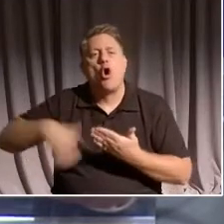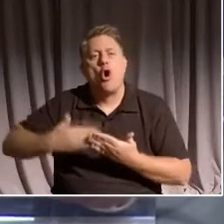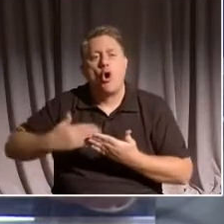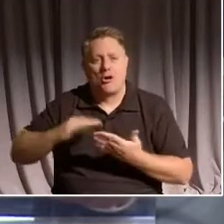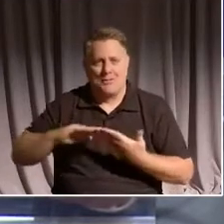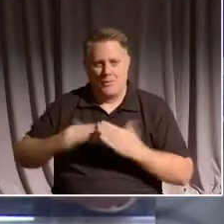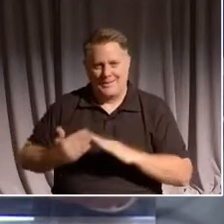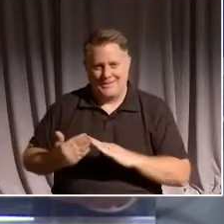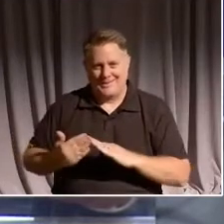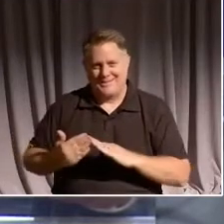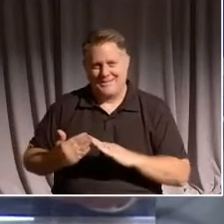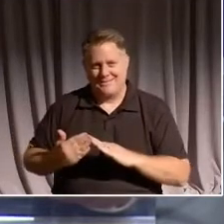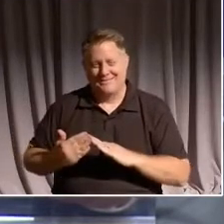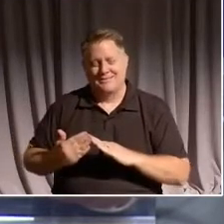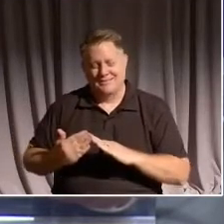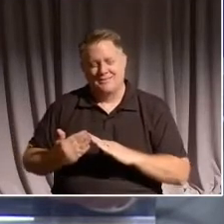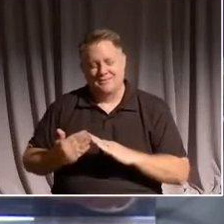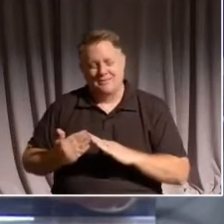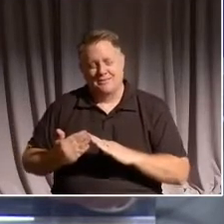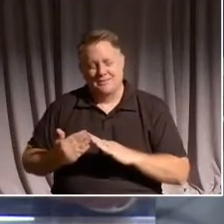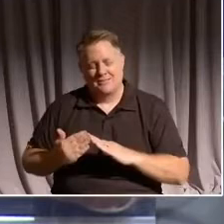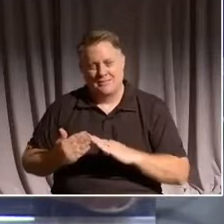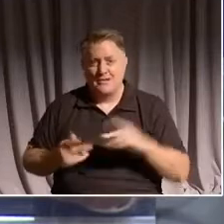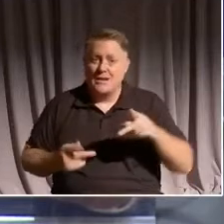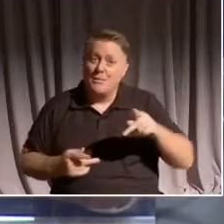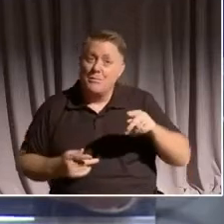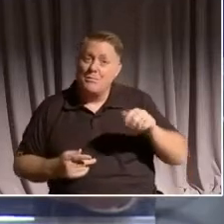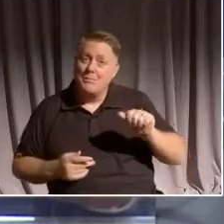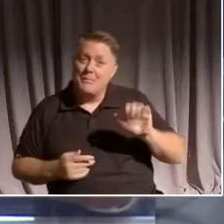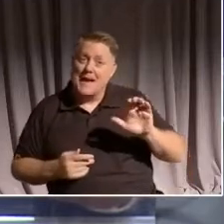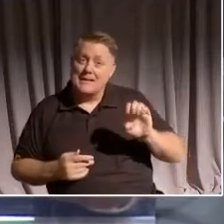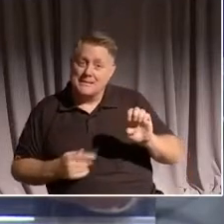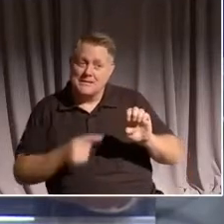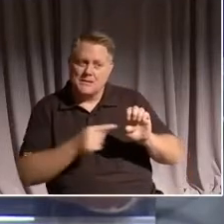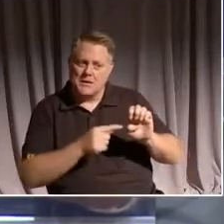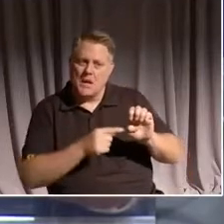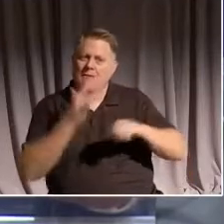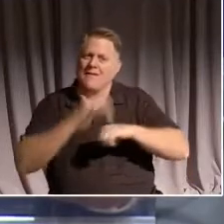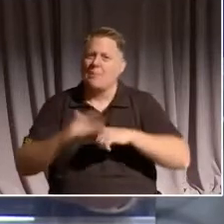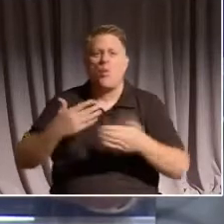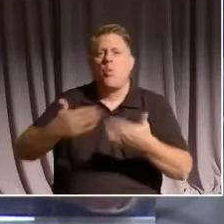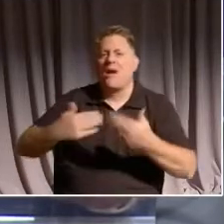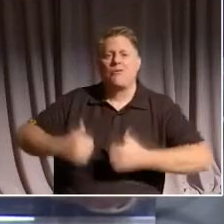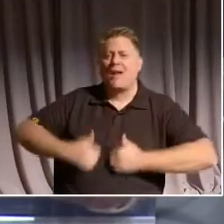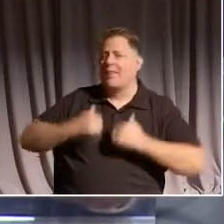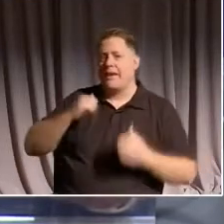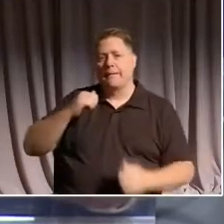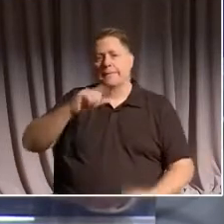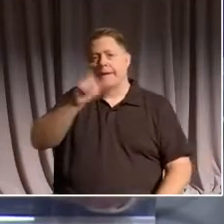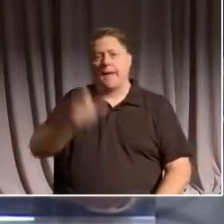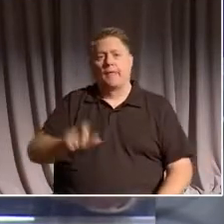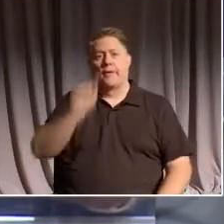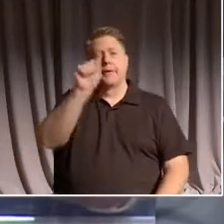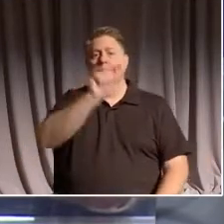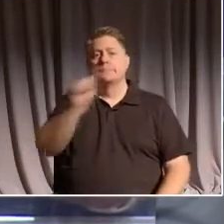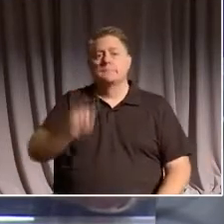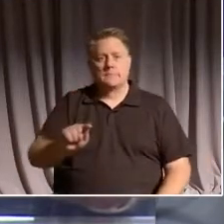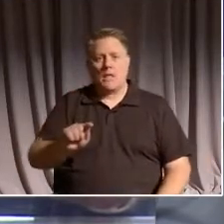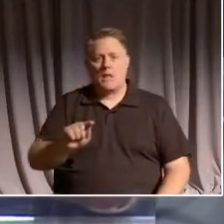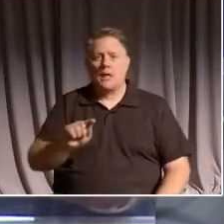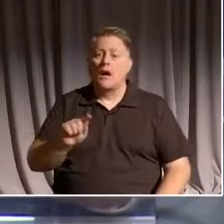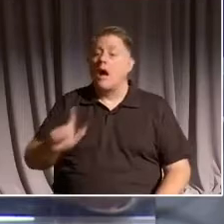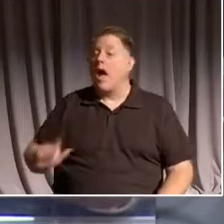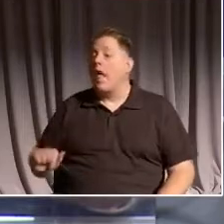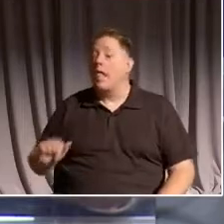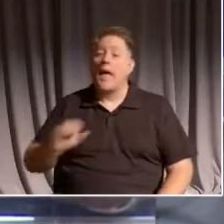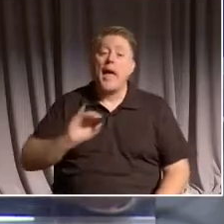communities so that PACE, for example, would be available wherever I live in the state of California, not just in